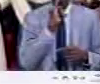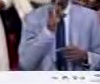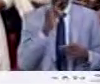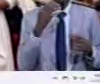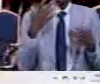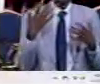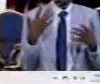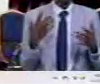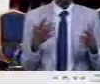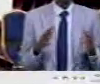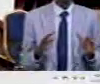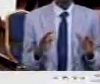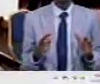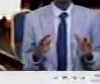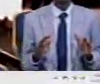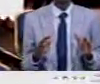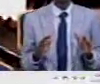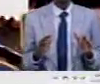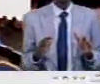determined. I'm